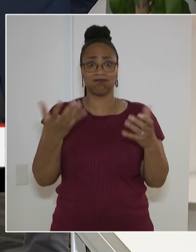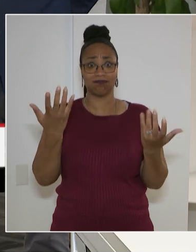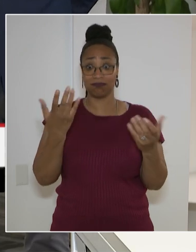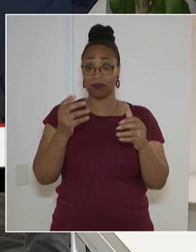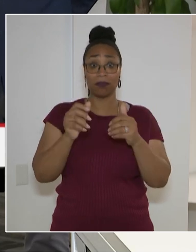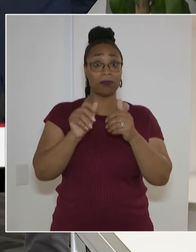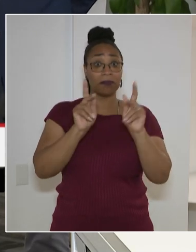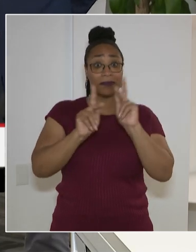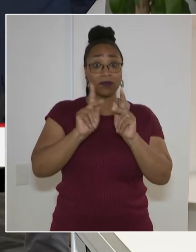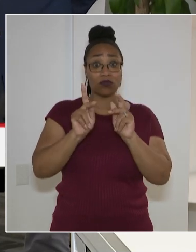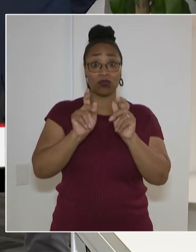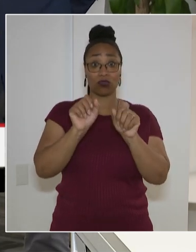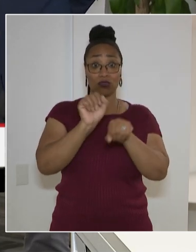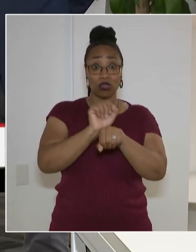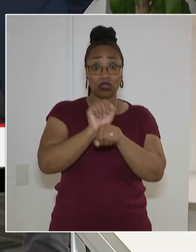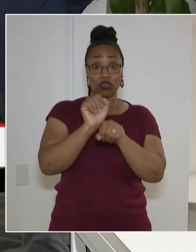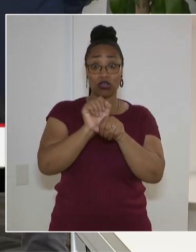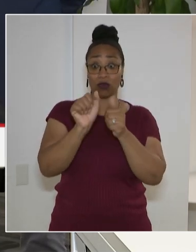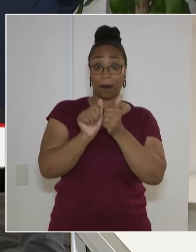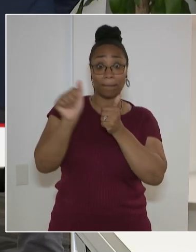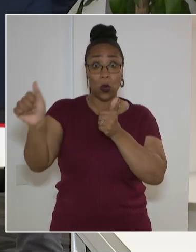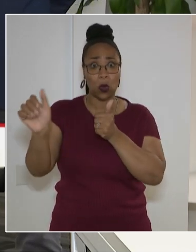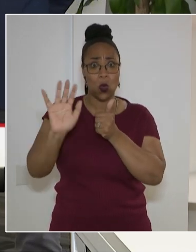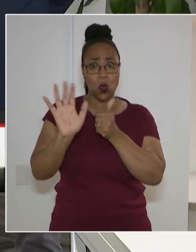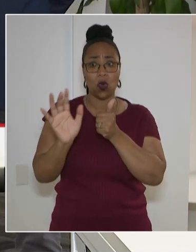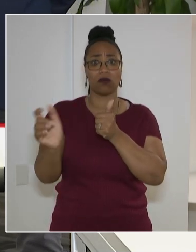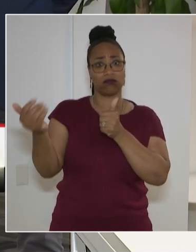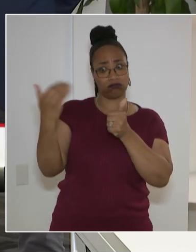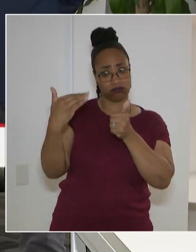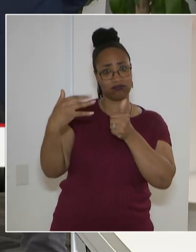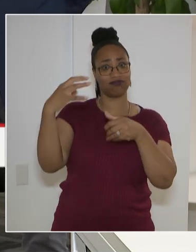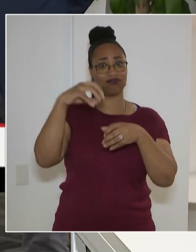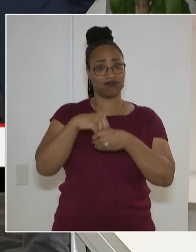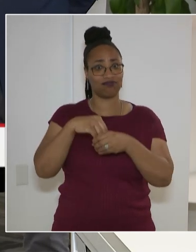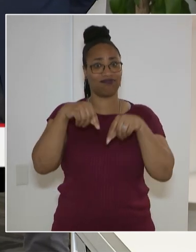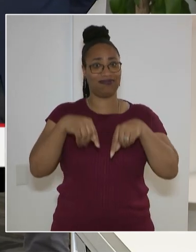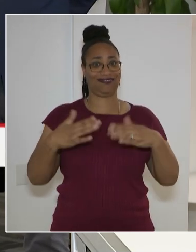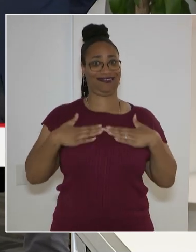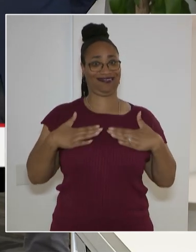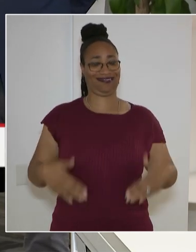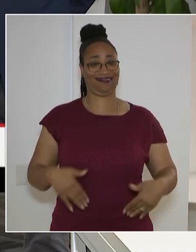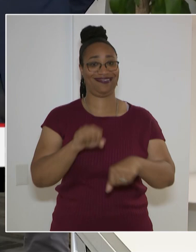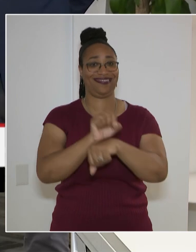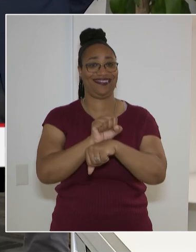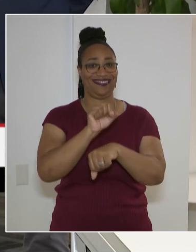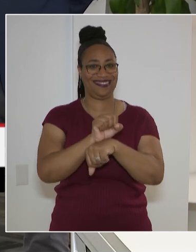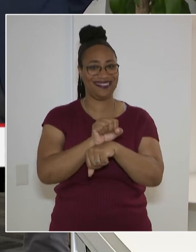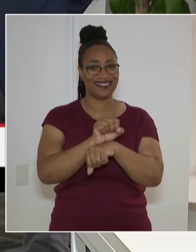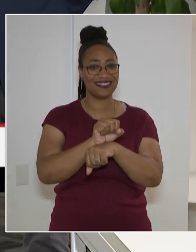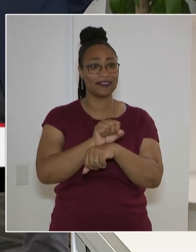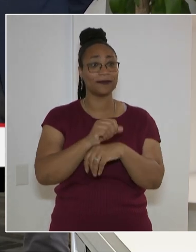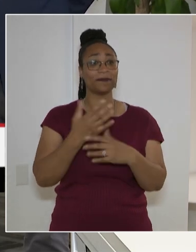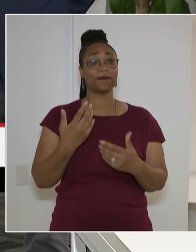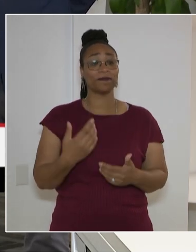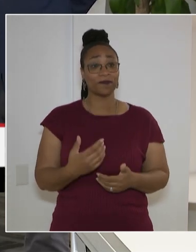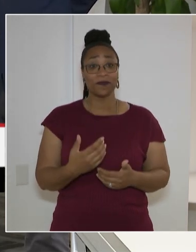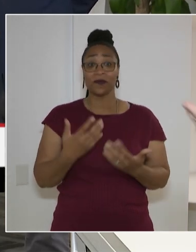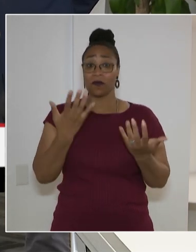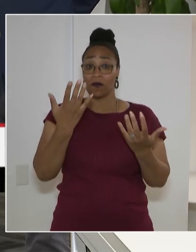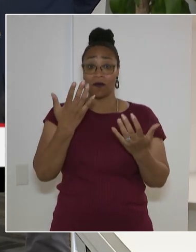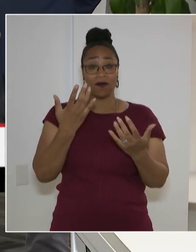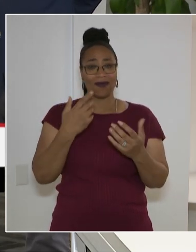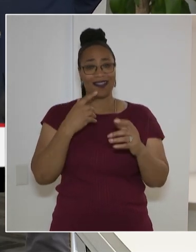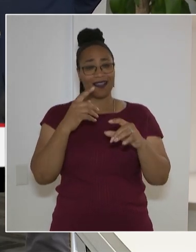So I don't get to all of the welcomings, but they're welcomings that are happening on a regular